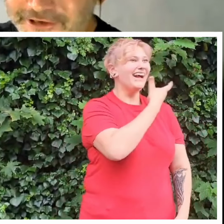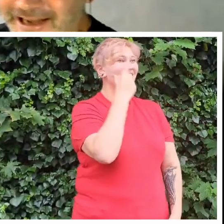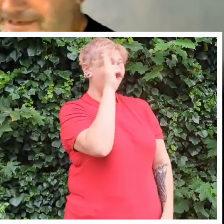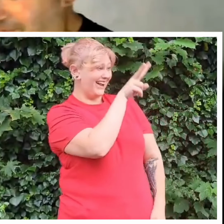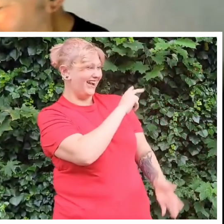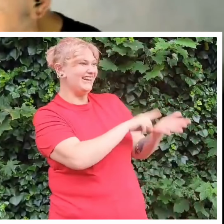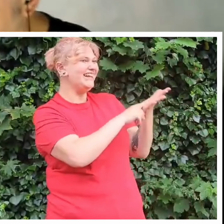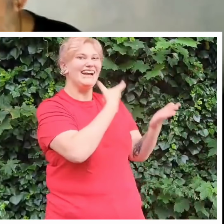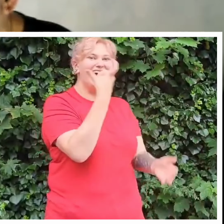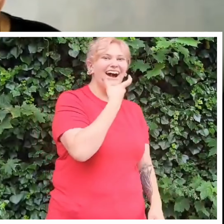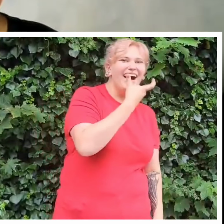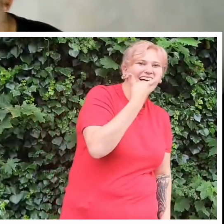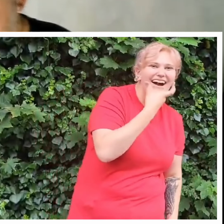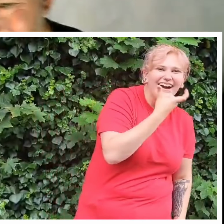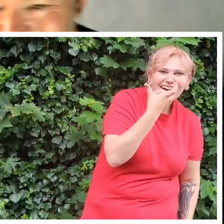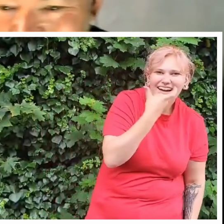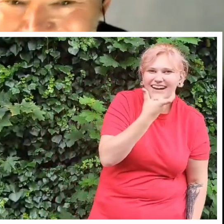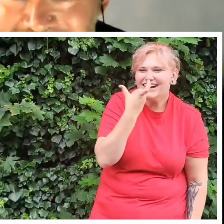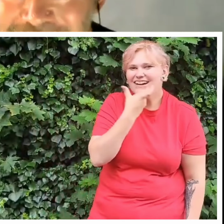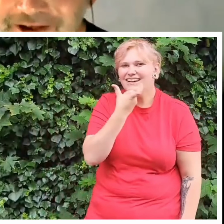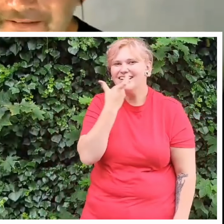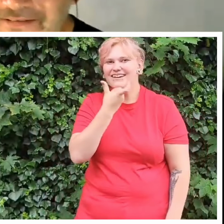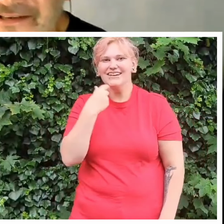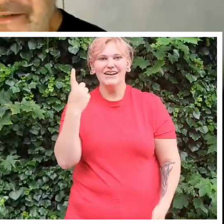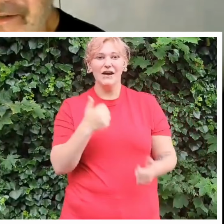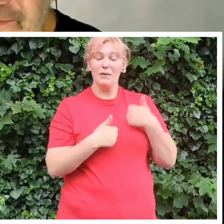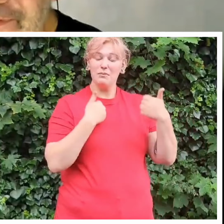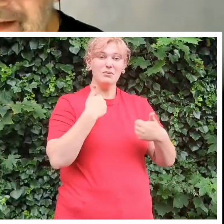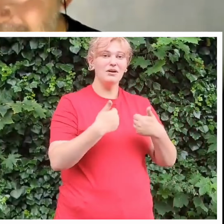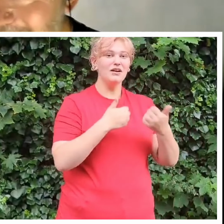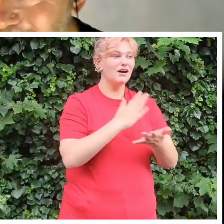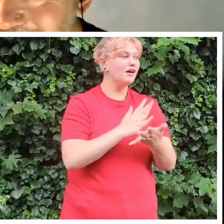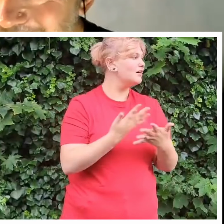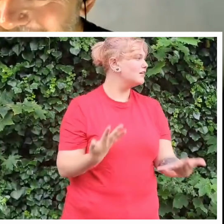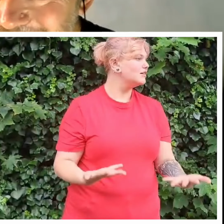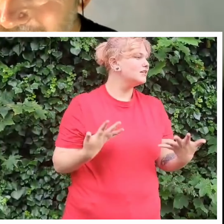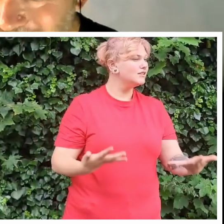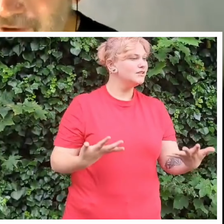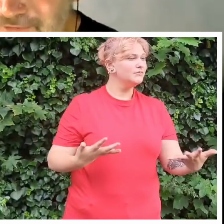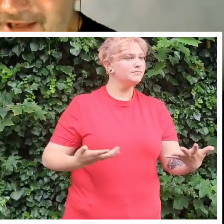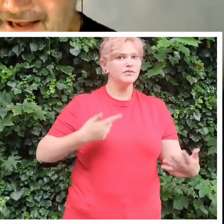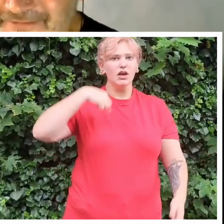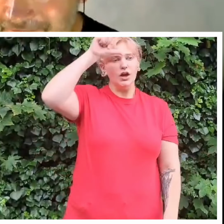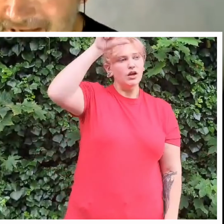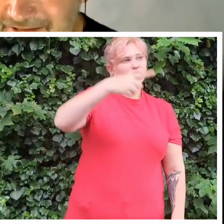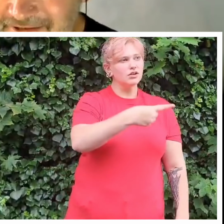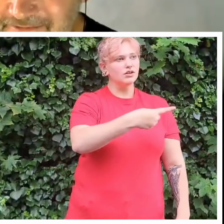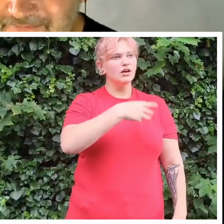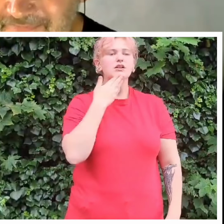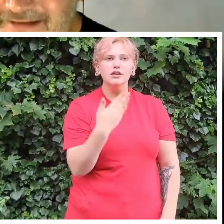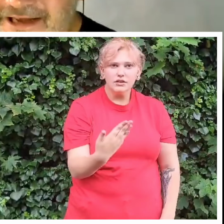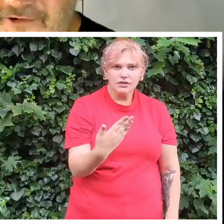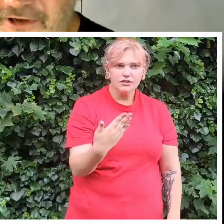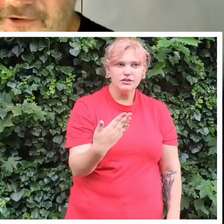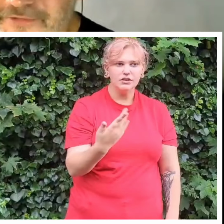Yeah. Look at Laine laughing. Right. So now I know that. Thank you. Now I know that.